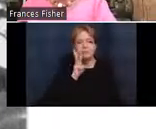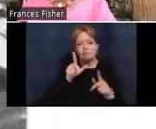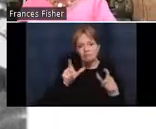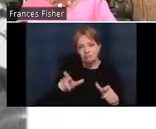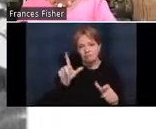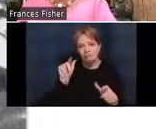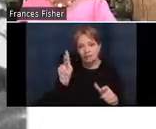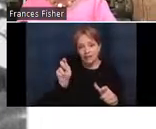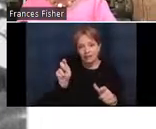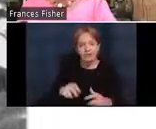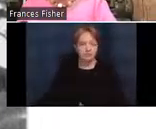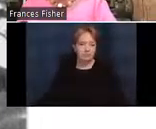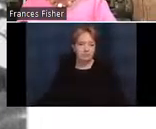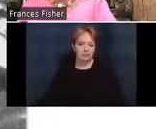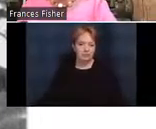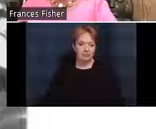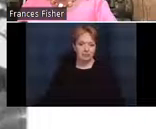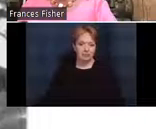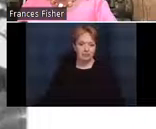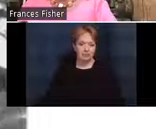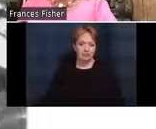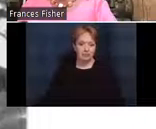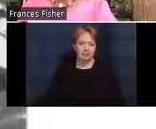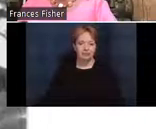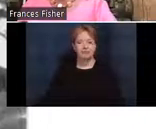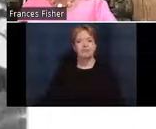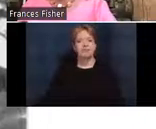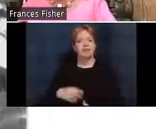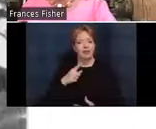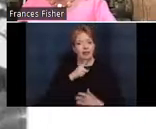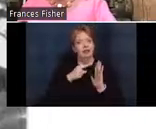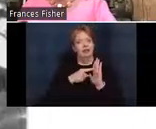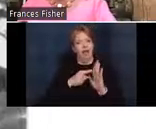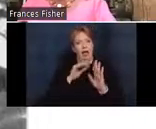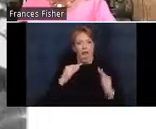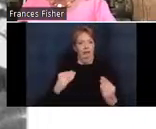this is another example of the kind of inspiration she took from nature.